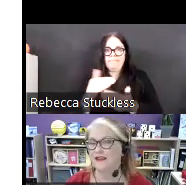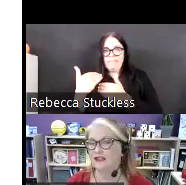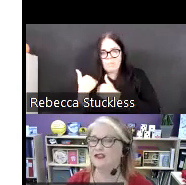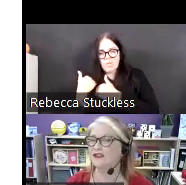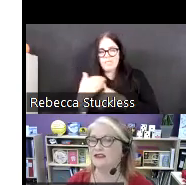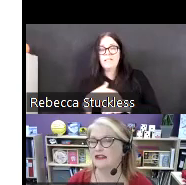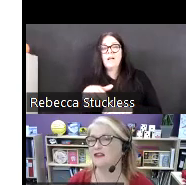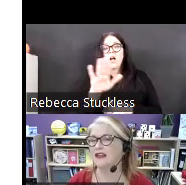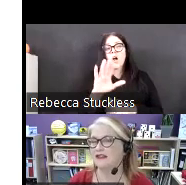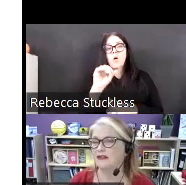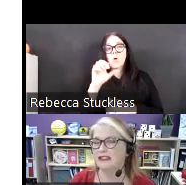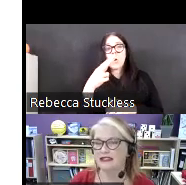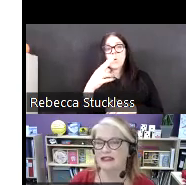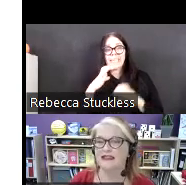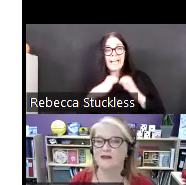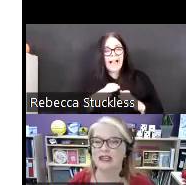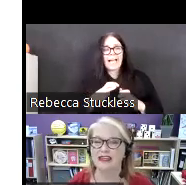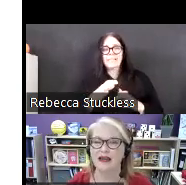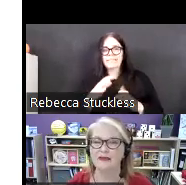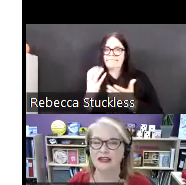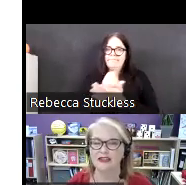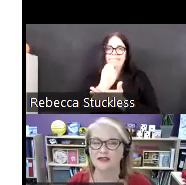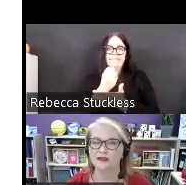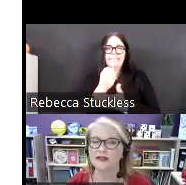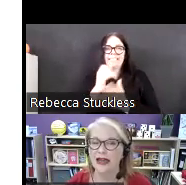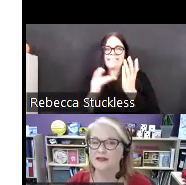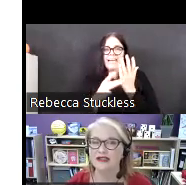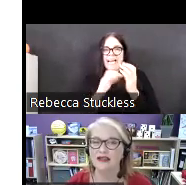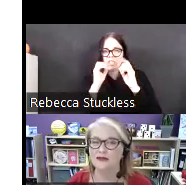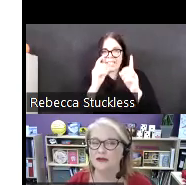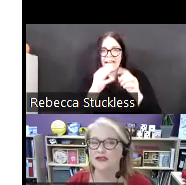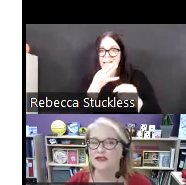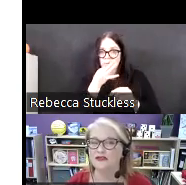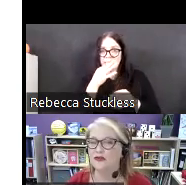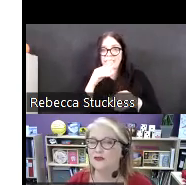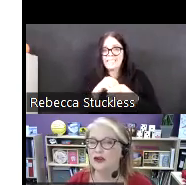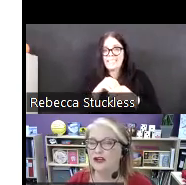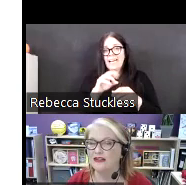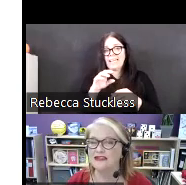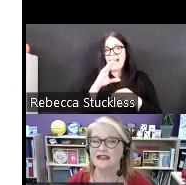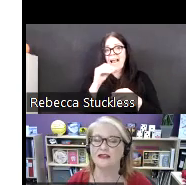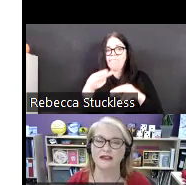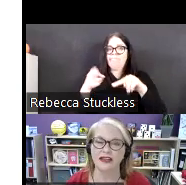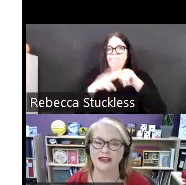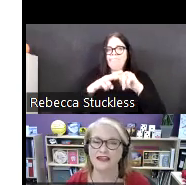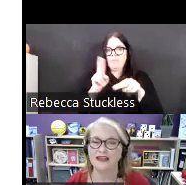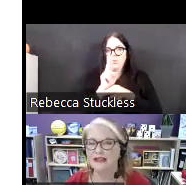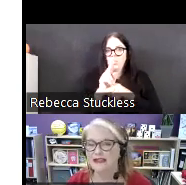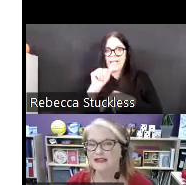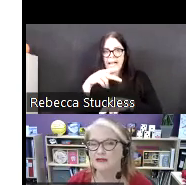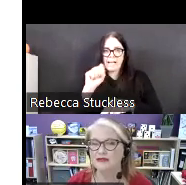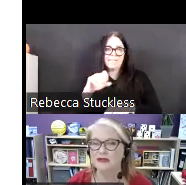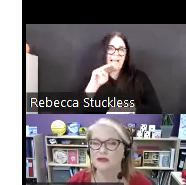to take advantage of technical expertise in the uptake and application of Google Apps, Microsoft suite of products, e-learning and